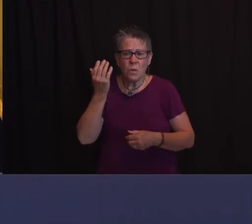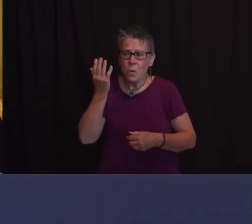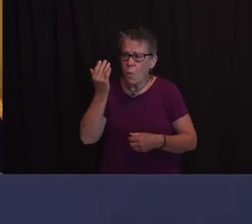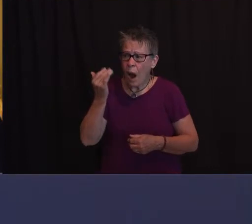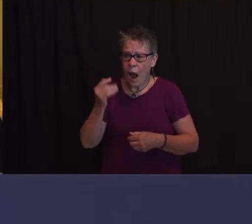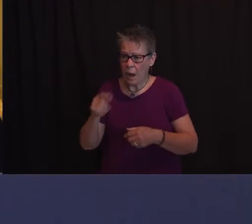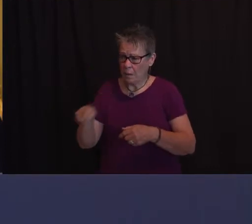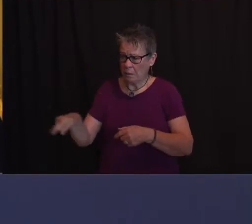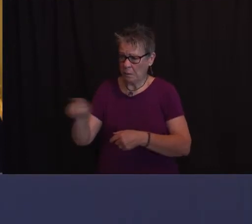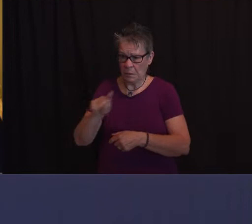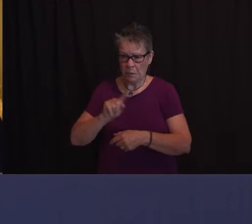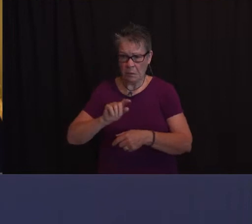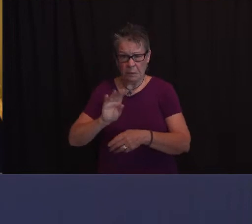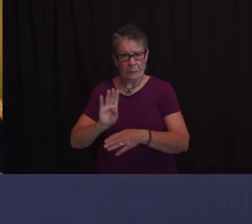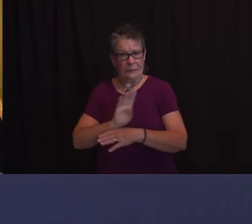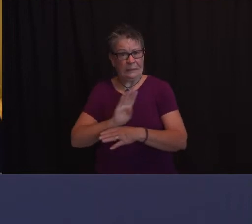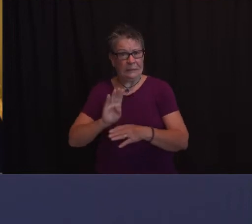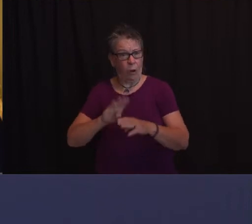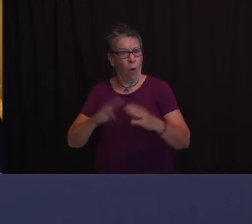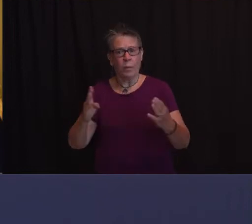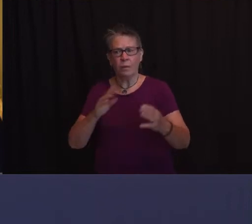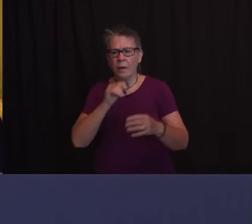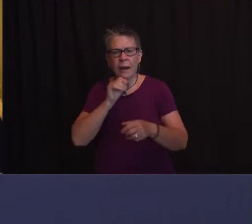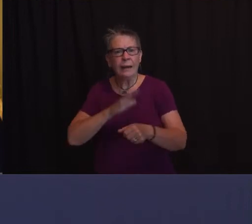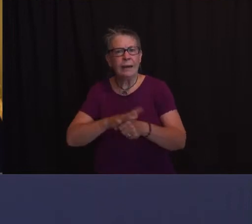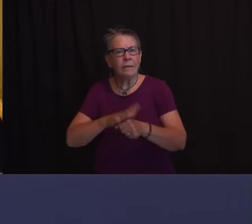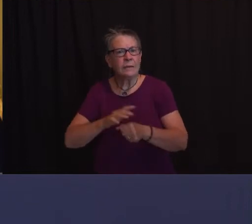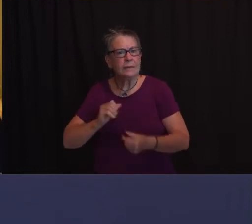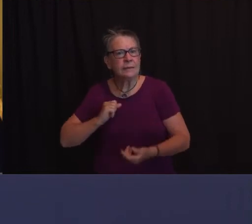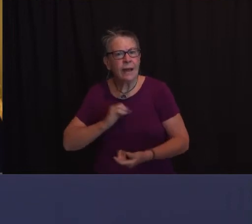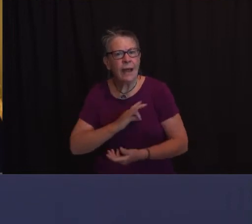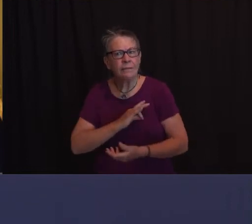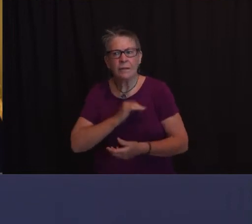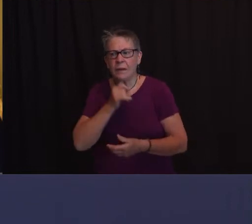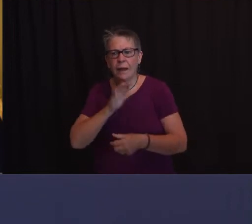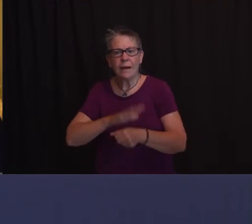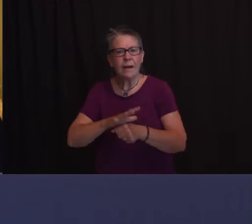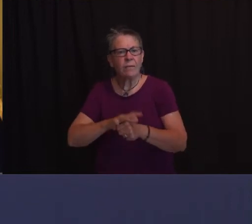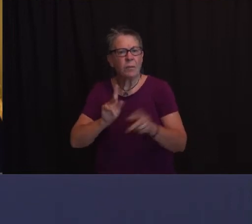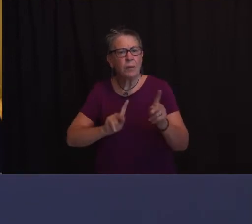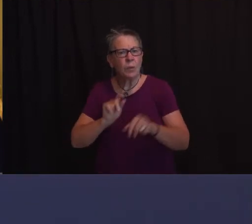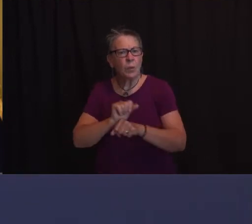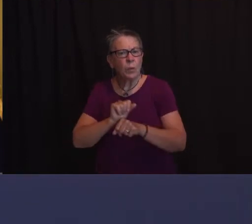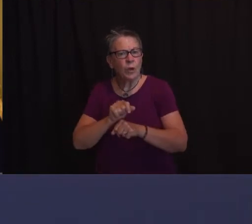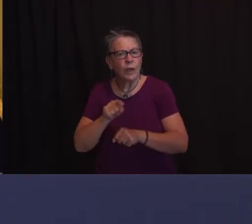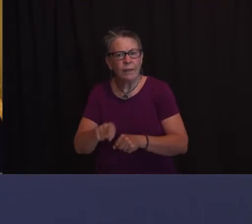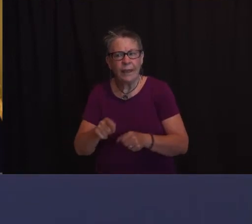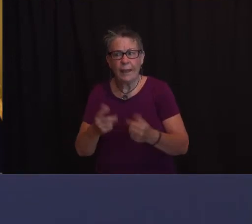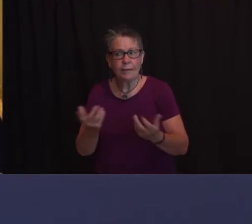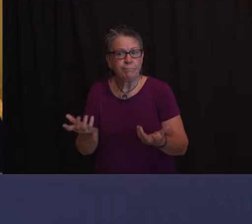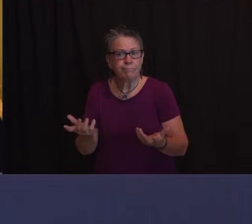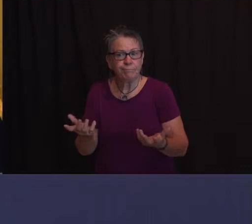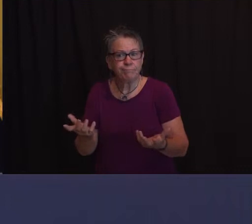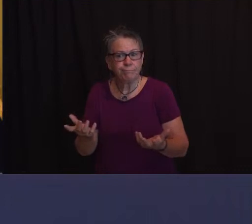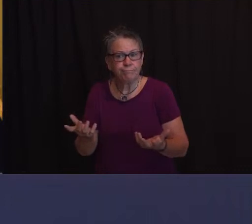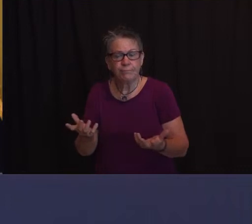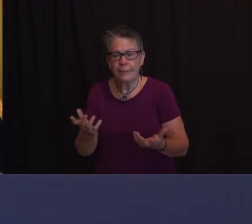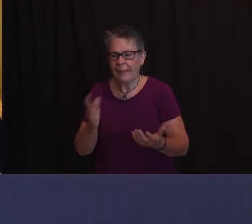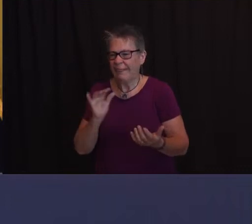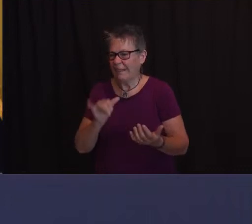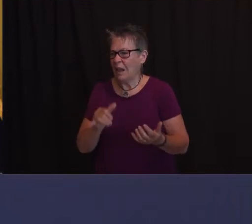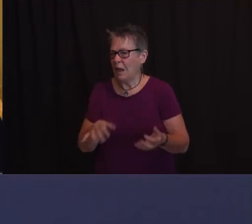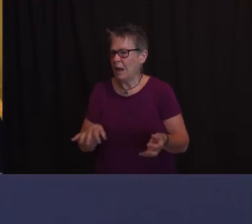is, that we consider all the options and look at all the contributing factors. And I would say the same thing about